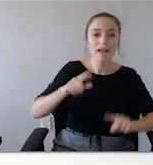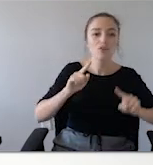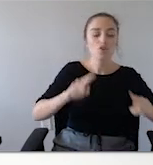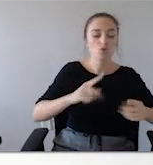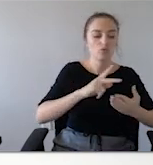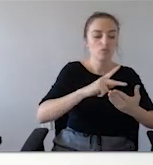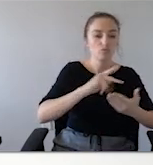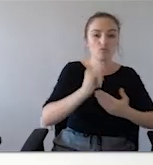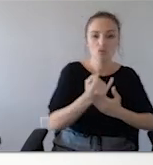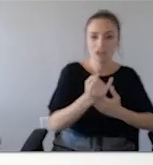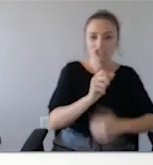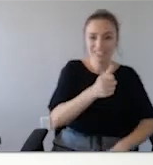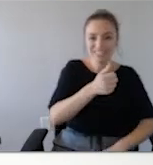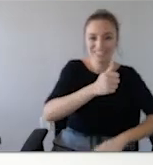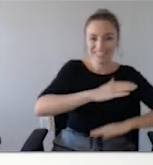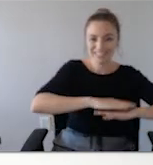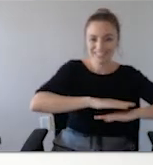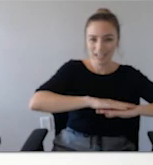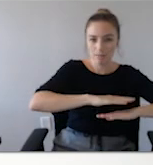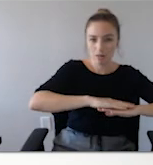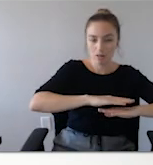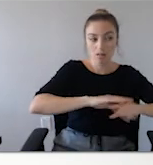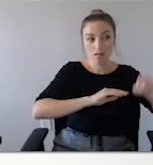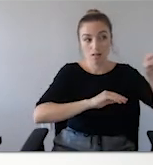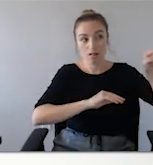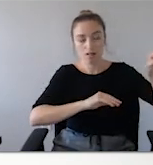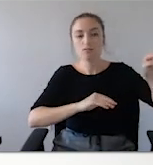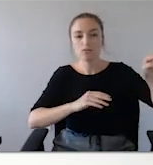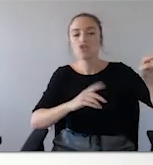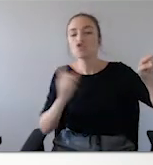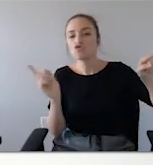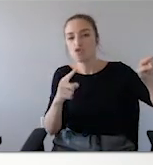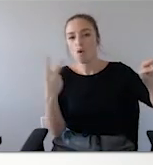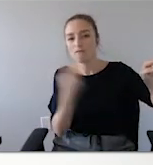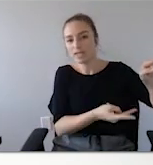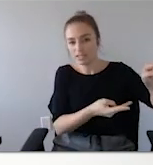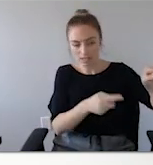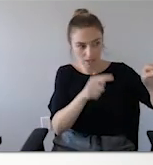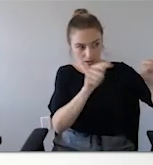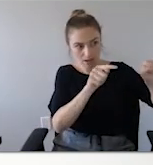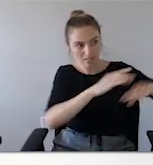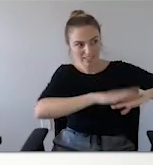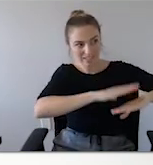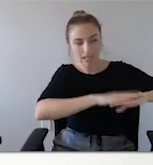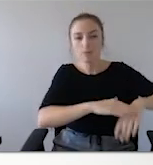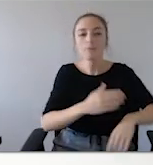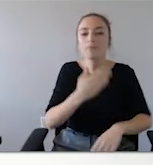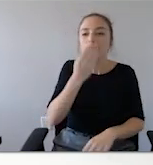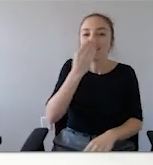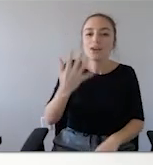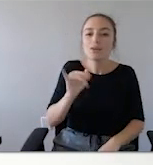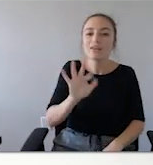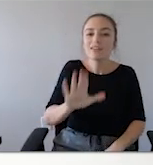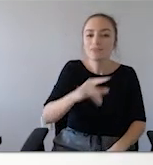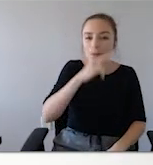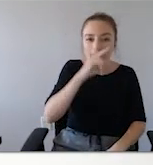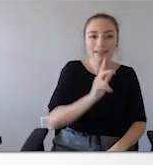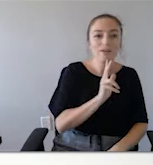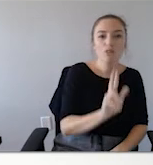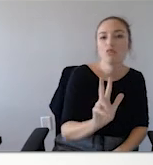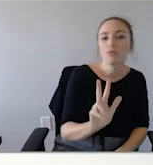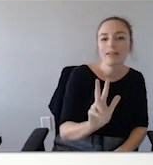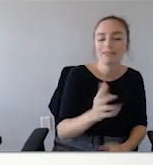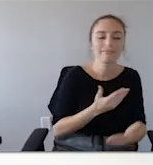want you to go over there. There's a couple things that they have. I don't care if your kid is 3. These are really good. I love Project